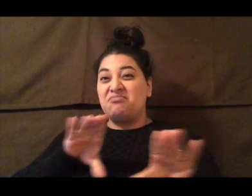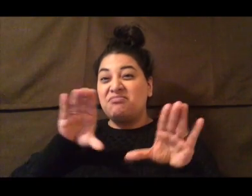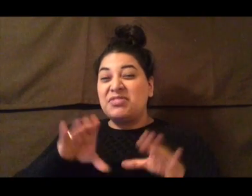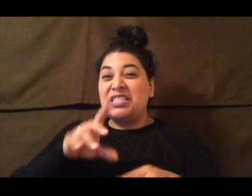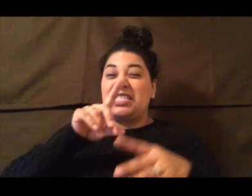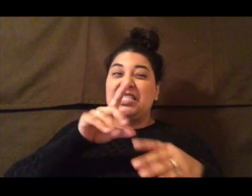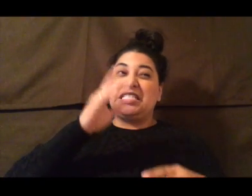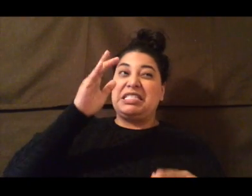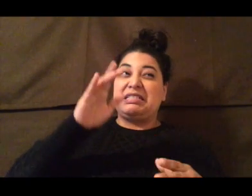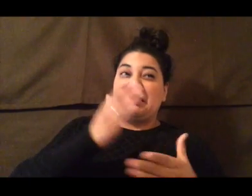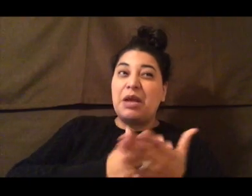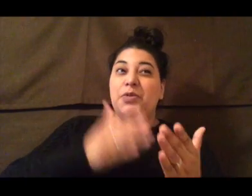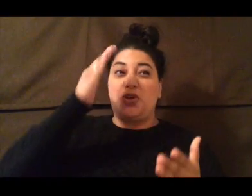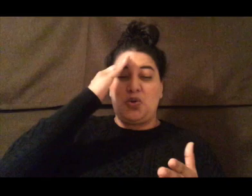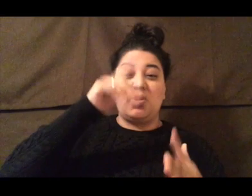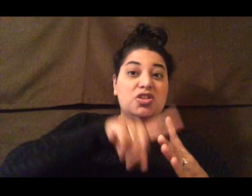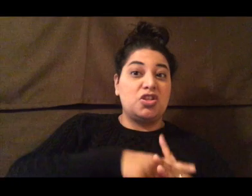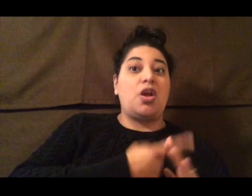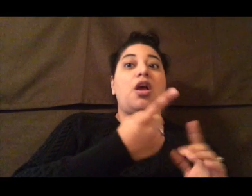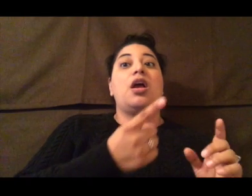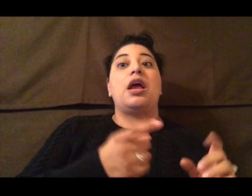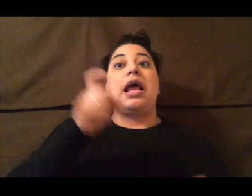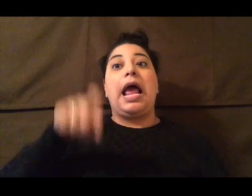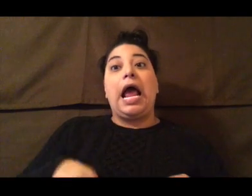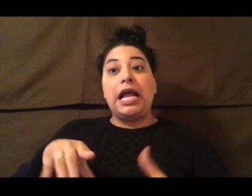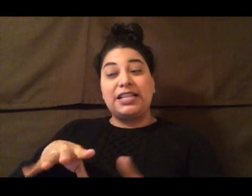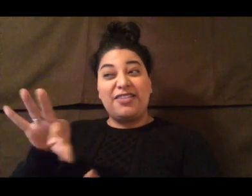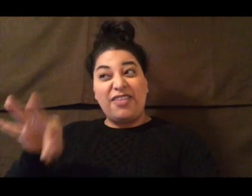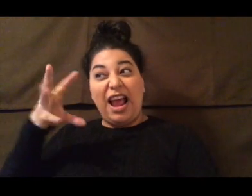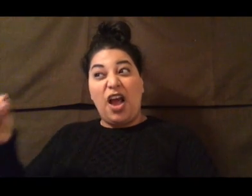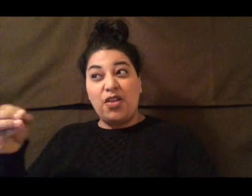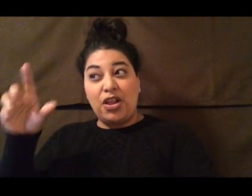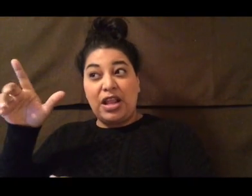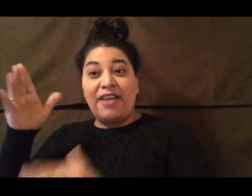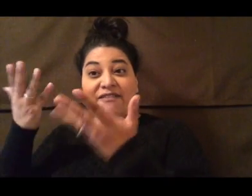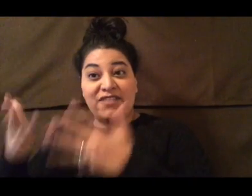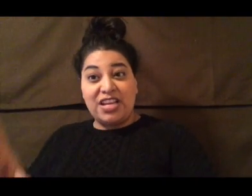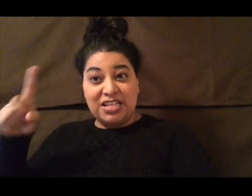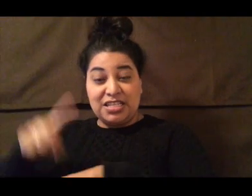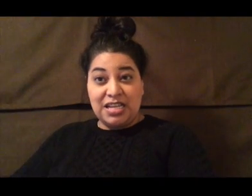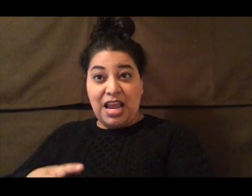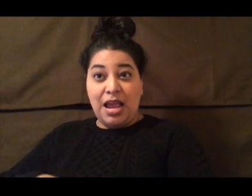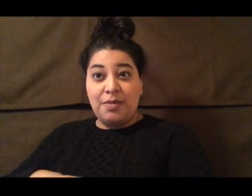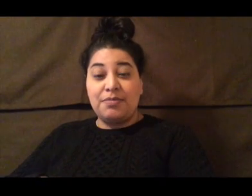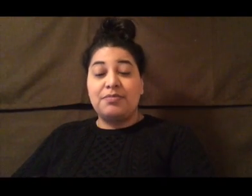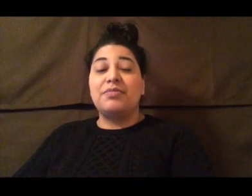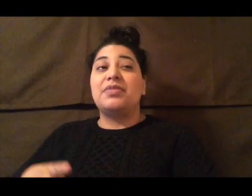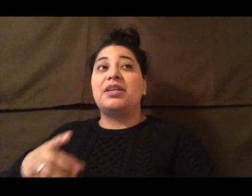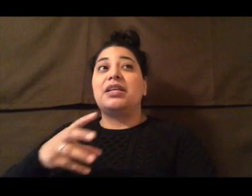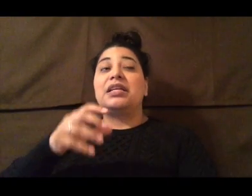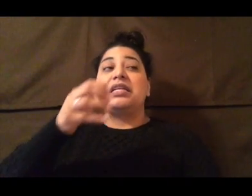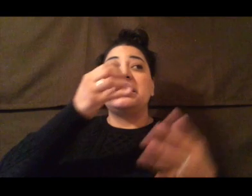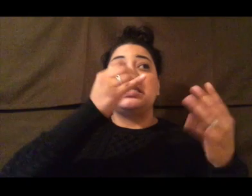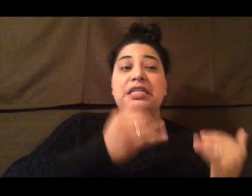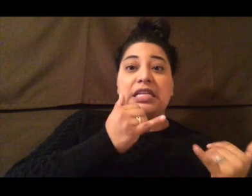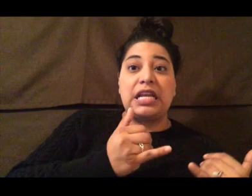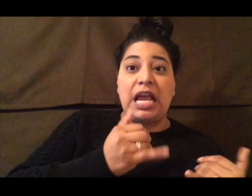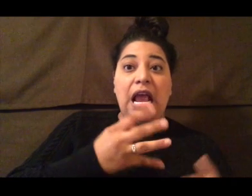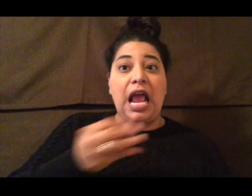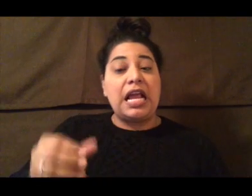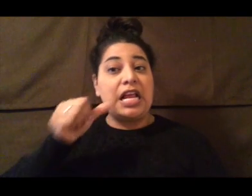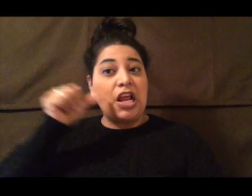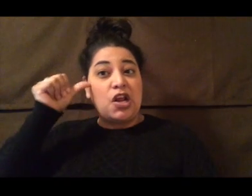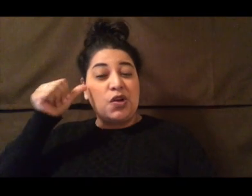we did some problems where we knew the start time and we had to find the end time. So we added those intervals of time. Today and